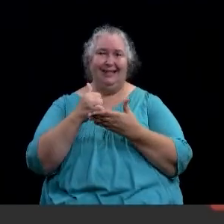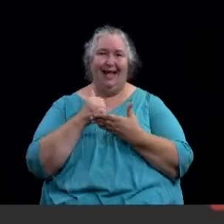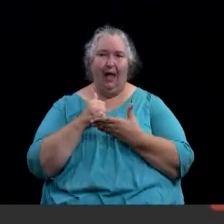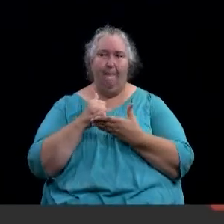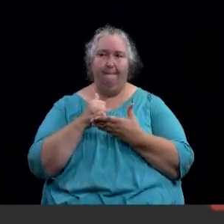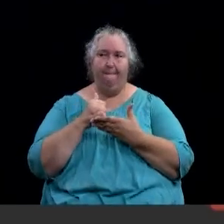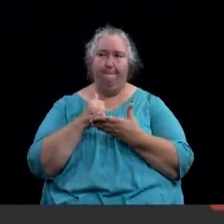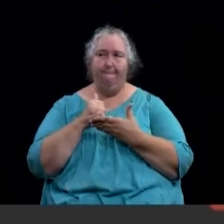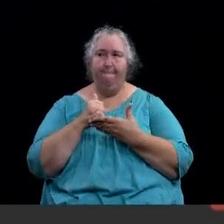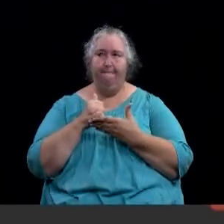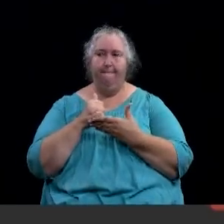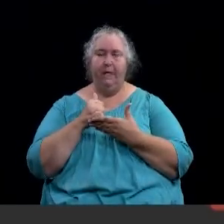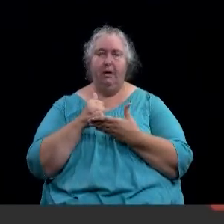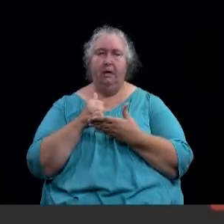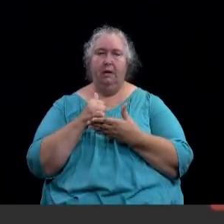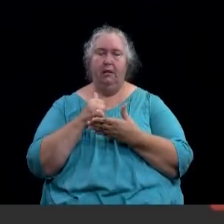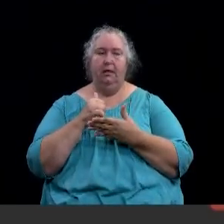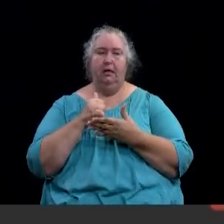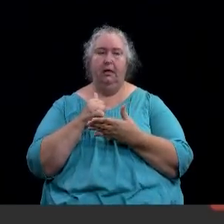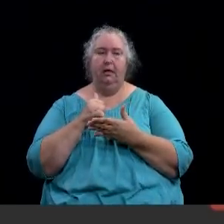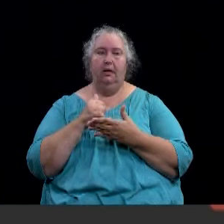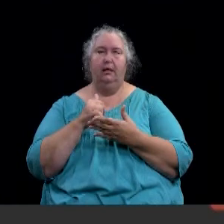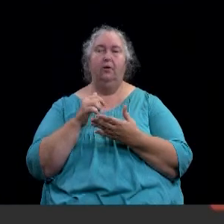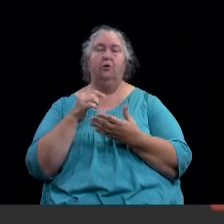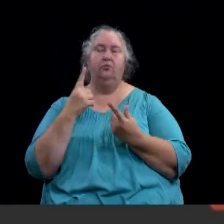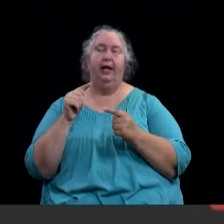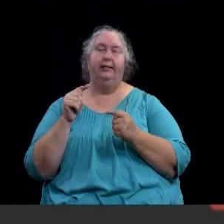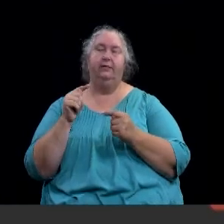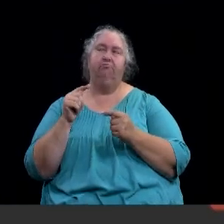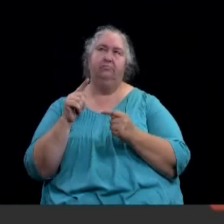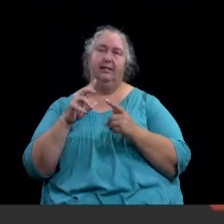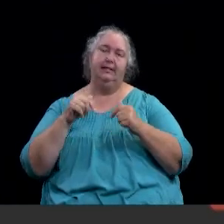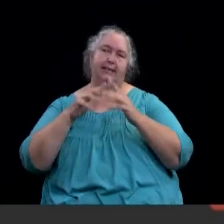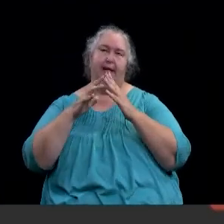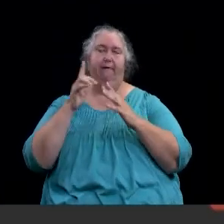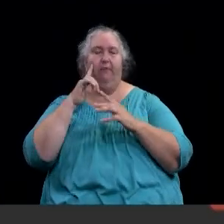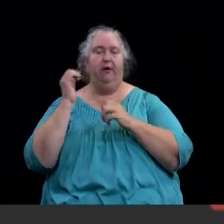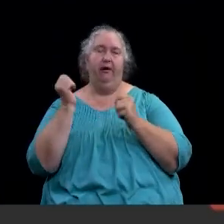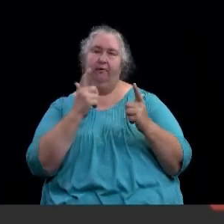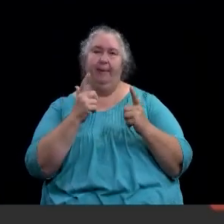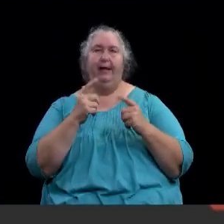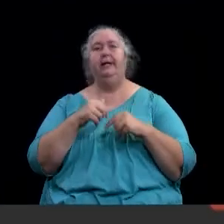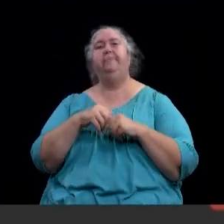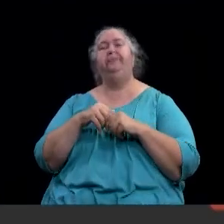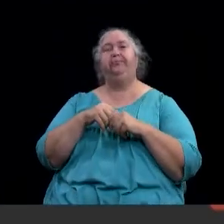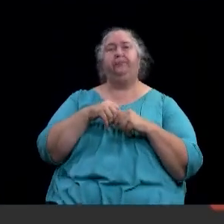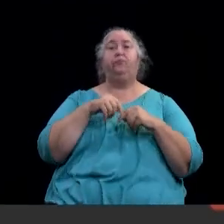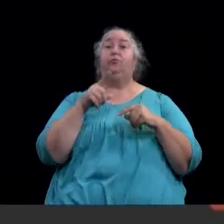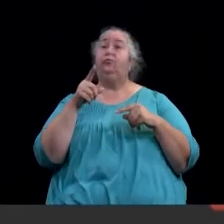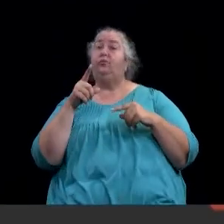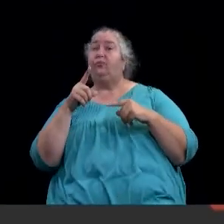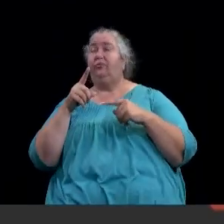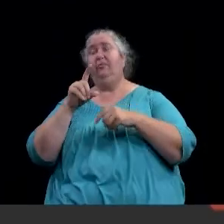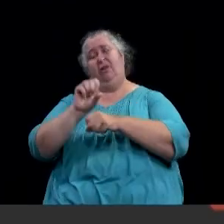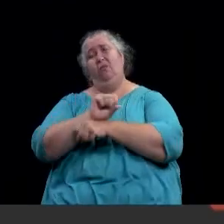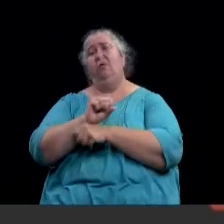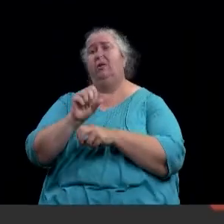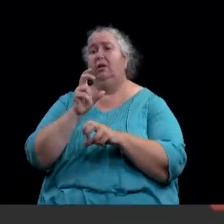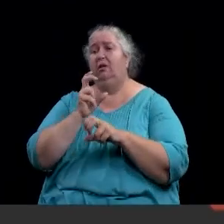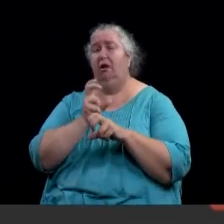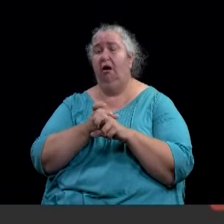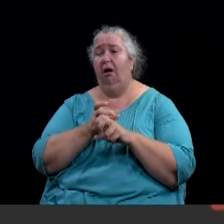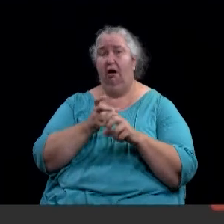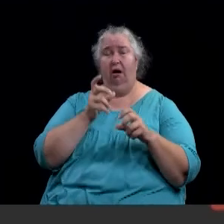all put together for everyone. As you know, we've been working really hard on converting our